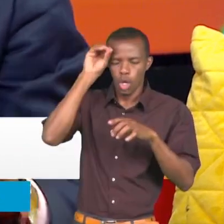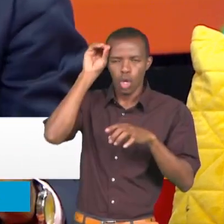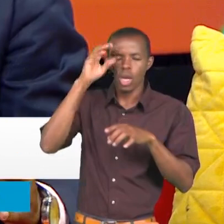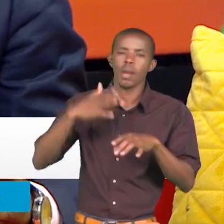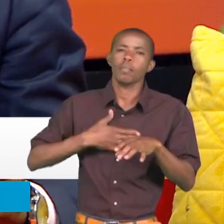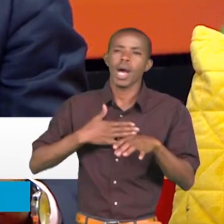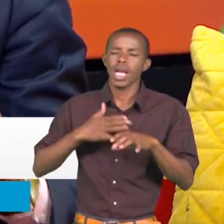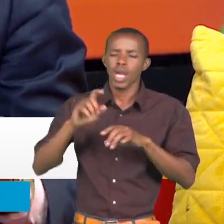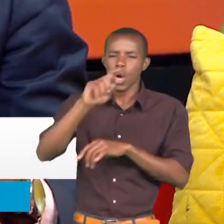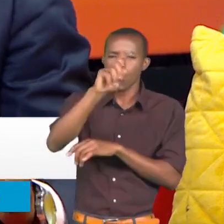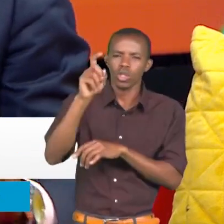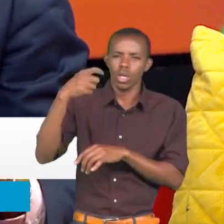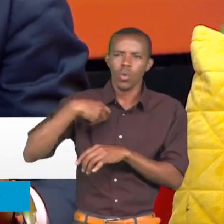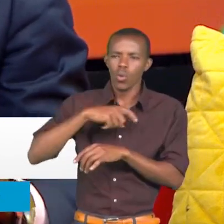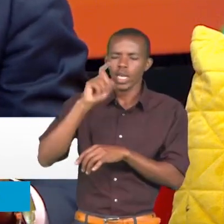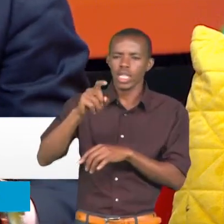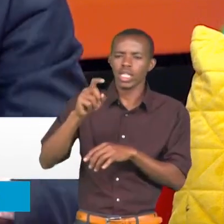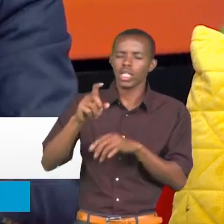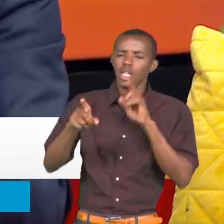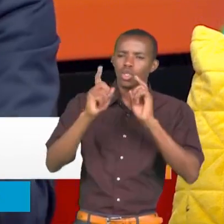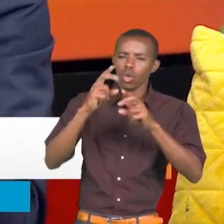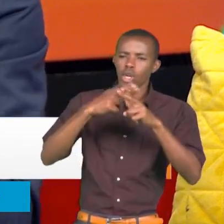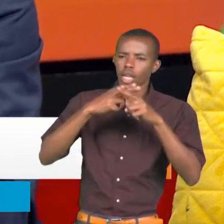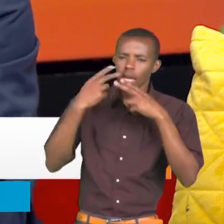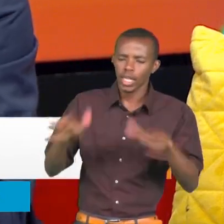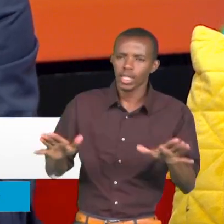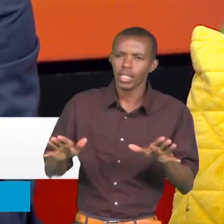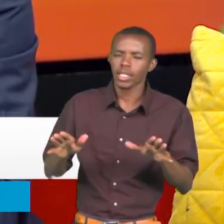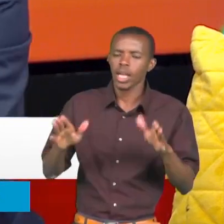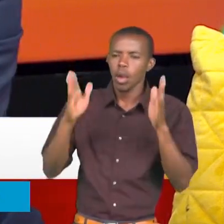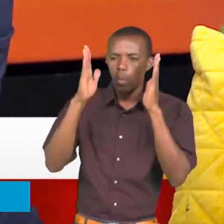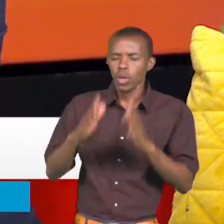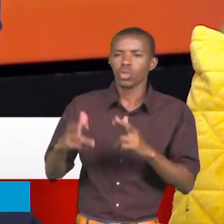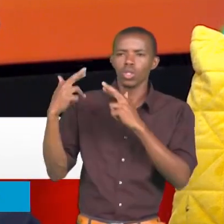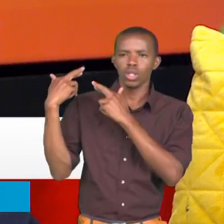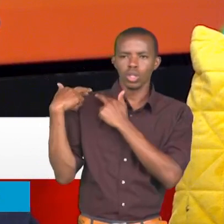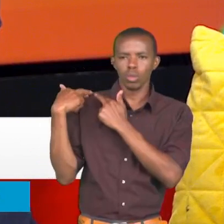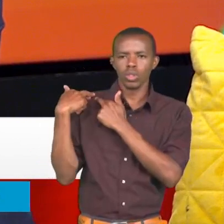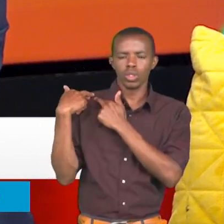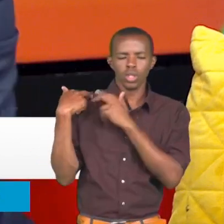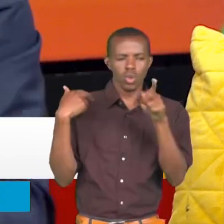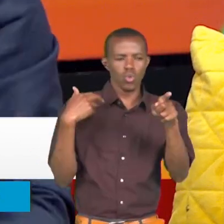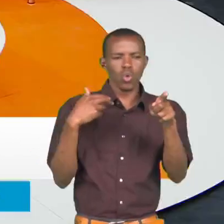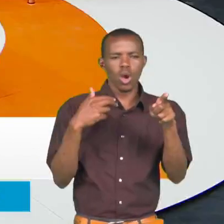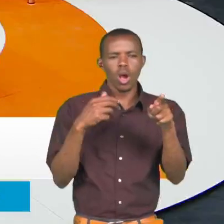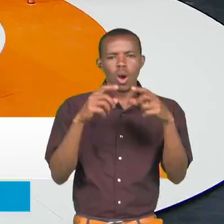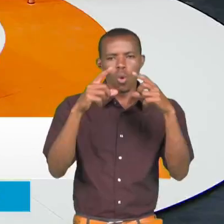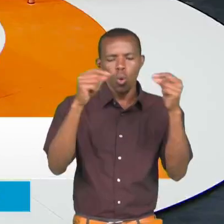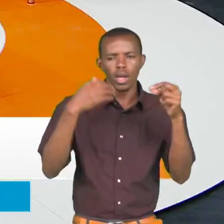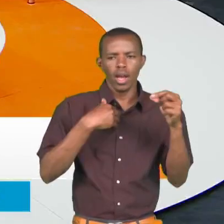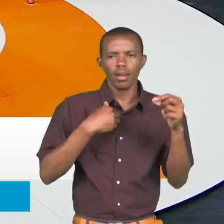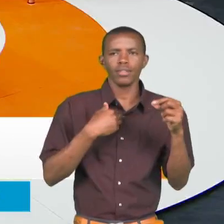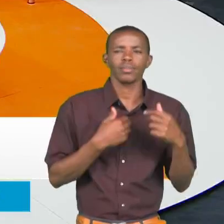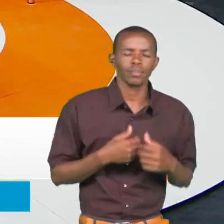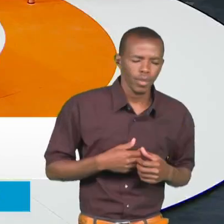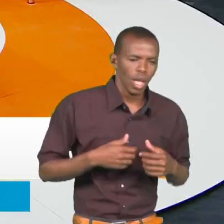this question of, we need to talk about carelessness and personal responsibility. Yeah. Dick, you want to say something? Okay, in terms of those people who